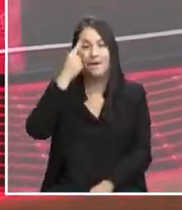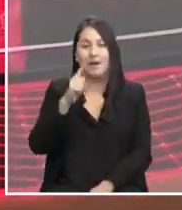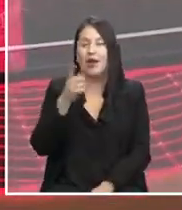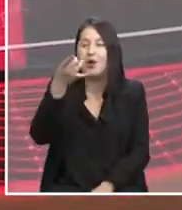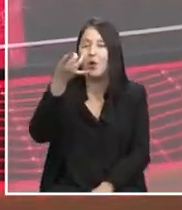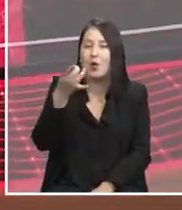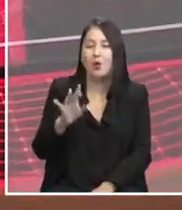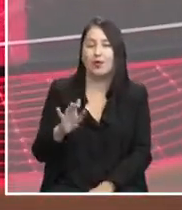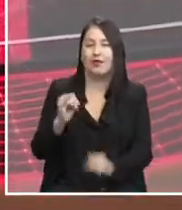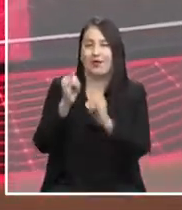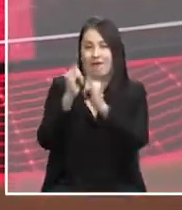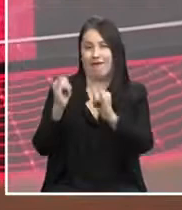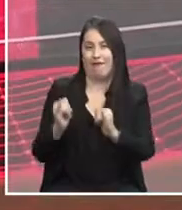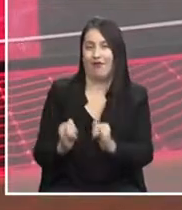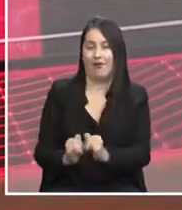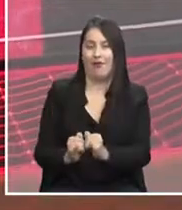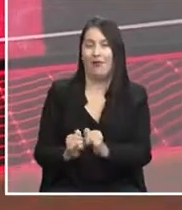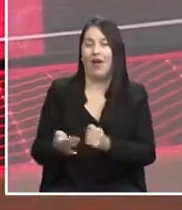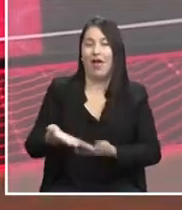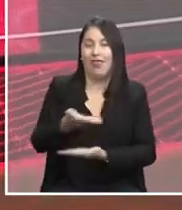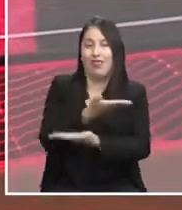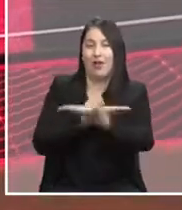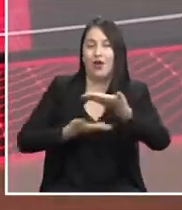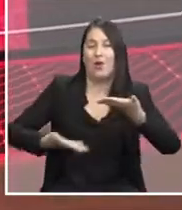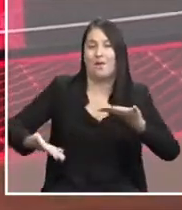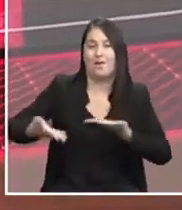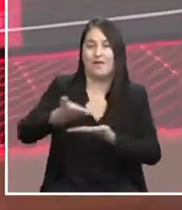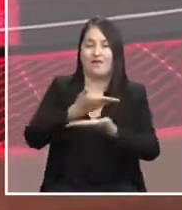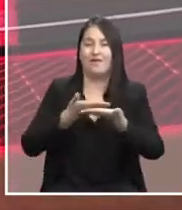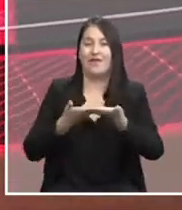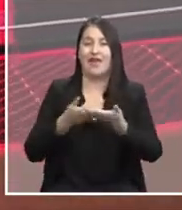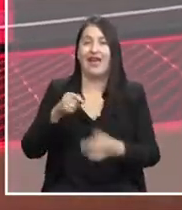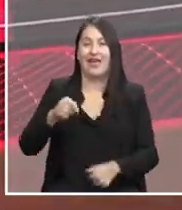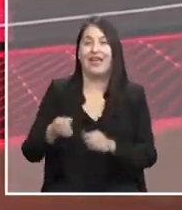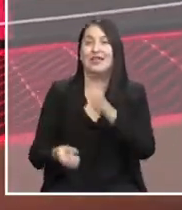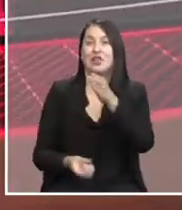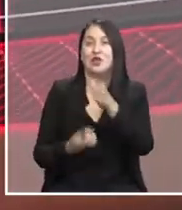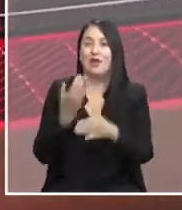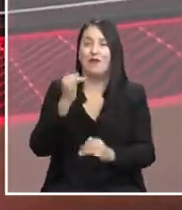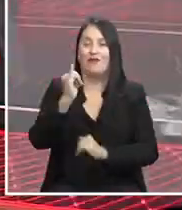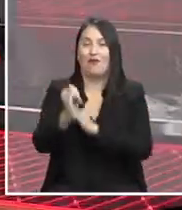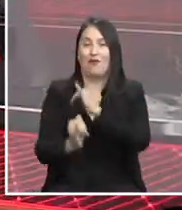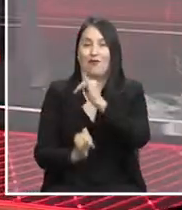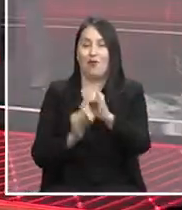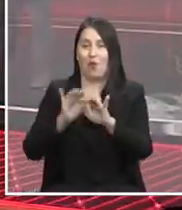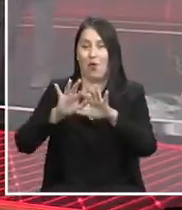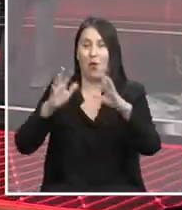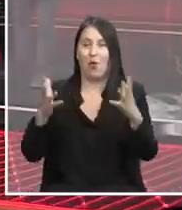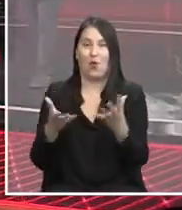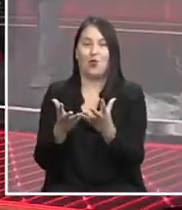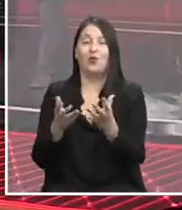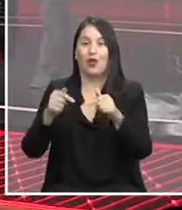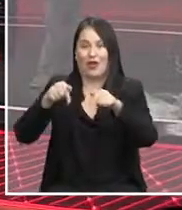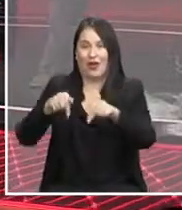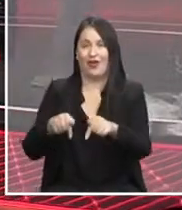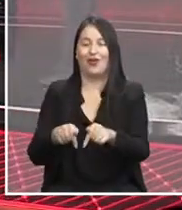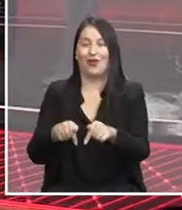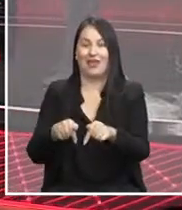new cyberspace where we are today. Thank you very much. Muchas gracias.